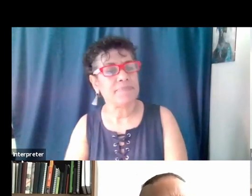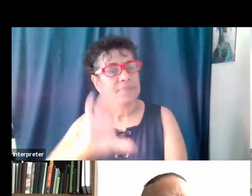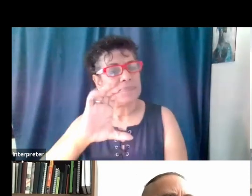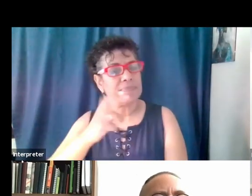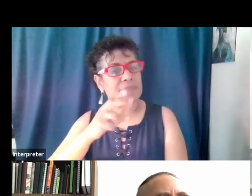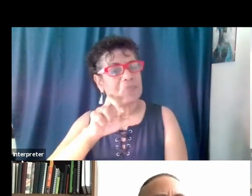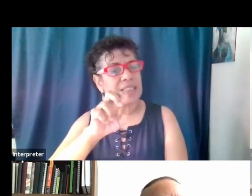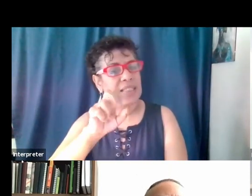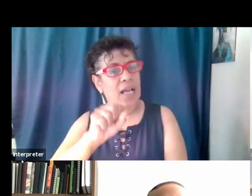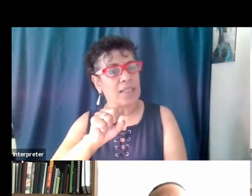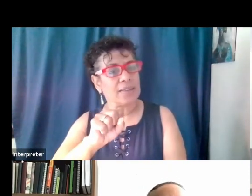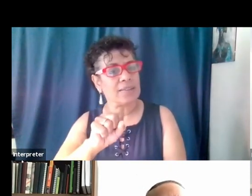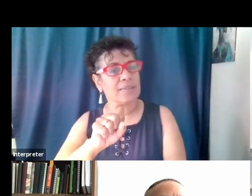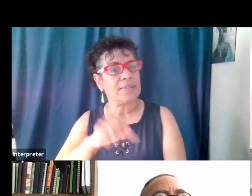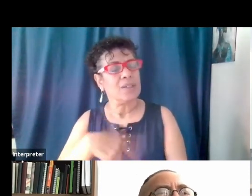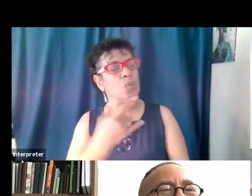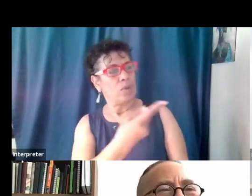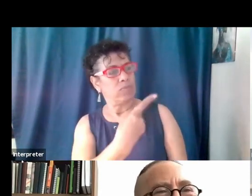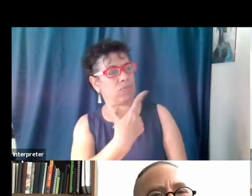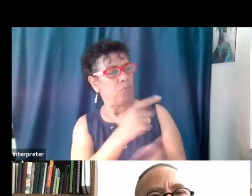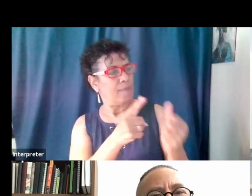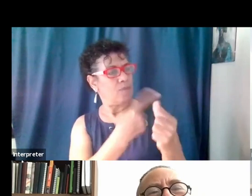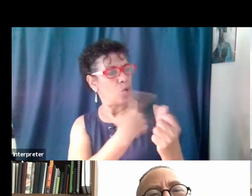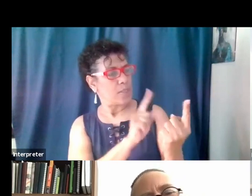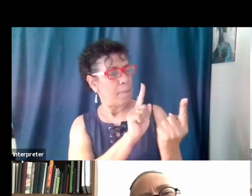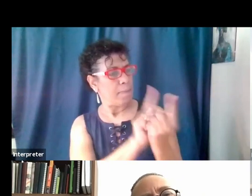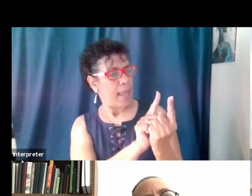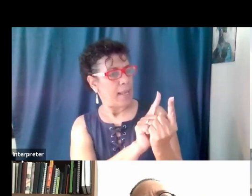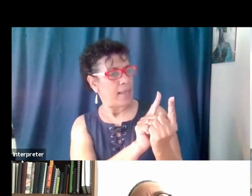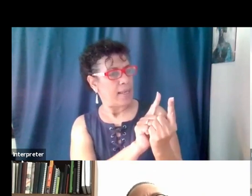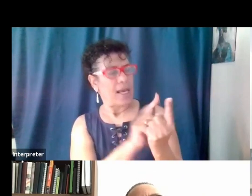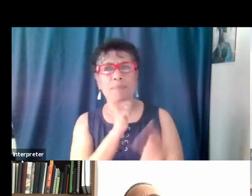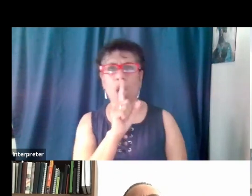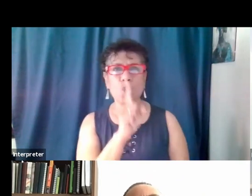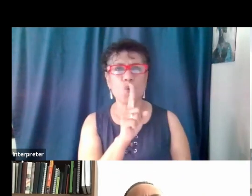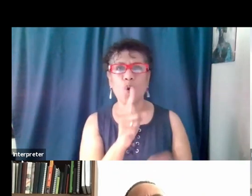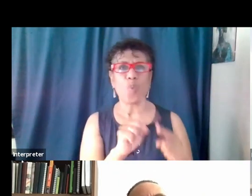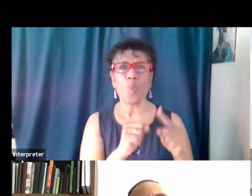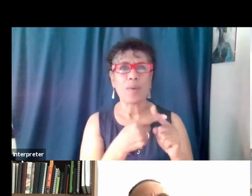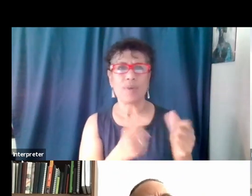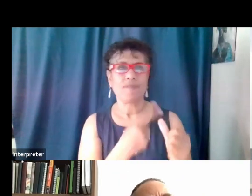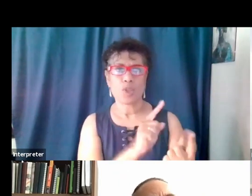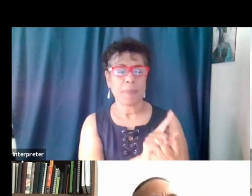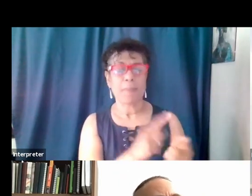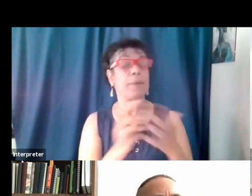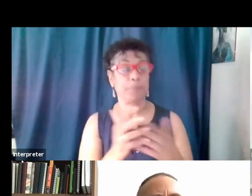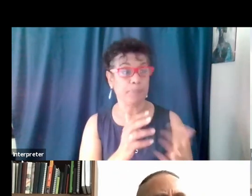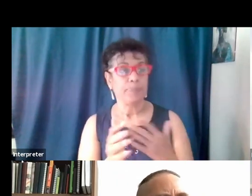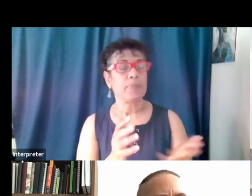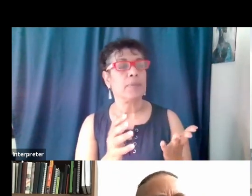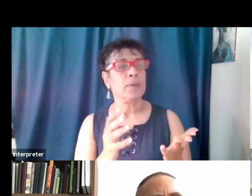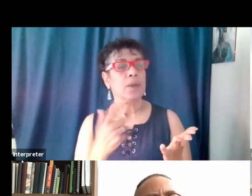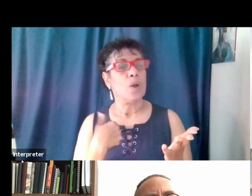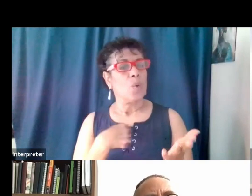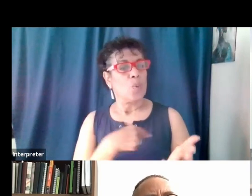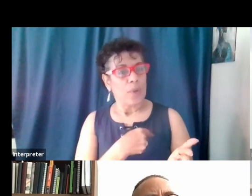first met, and I don't even remember when that was now, but where we are acknowledging a